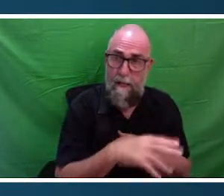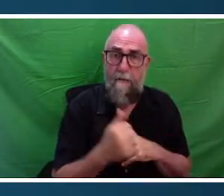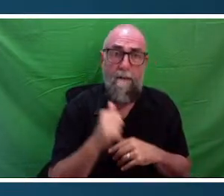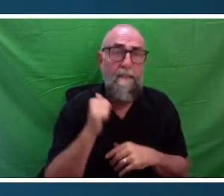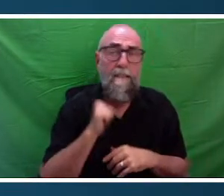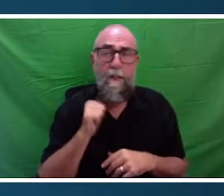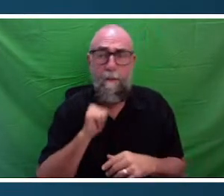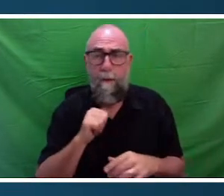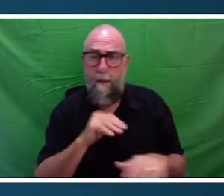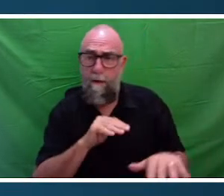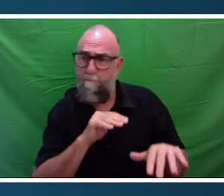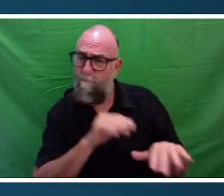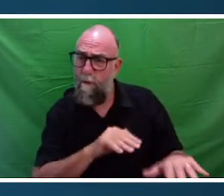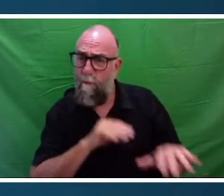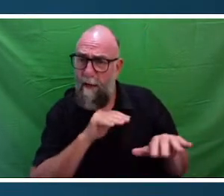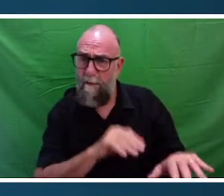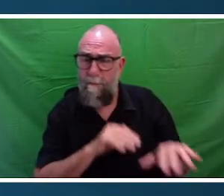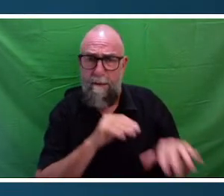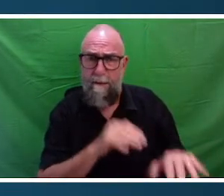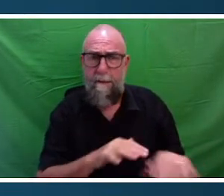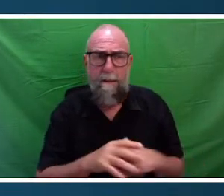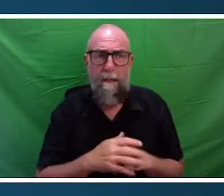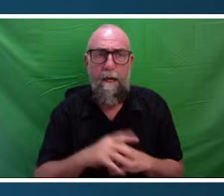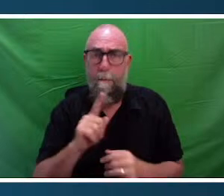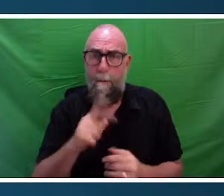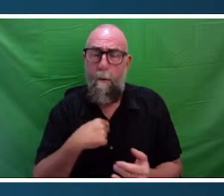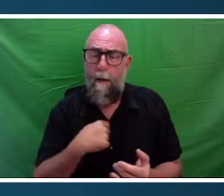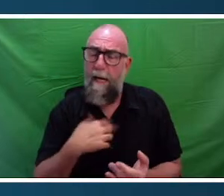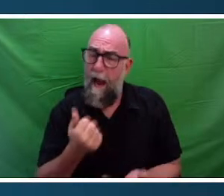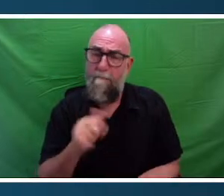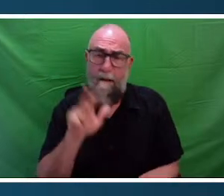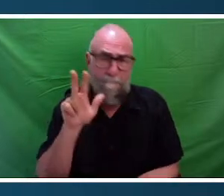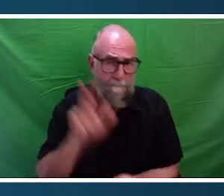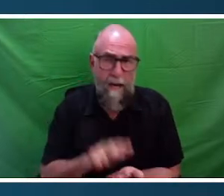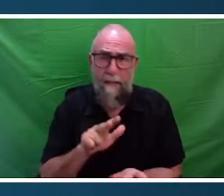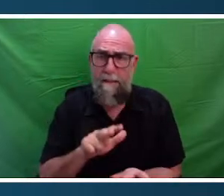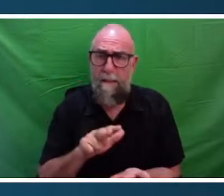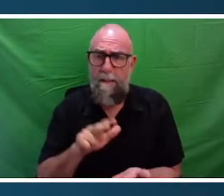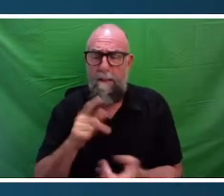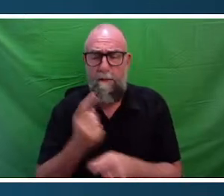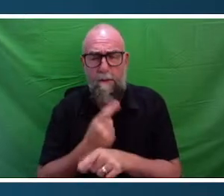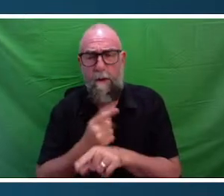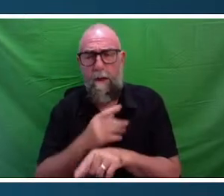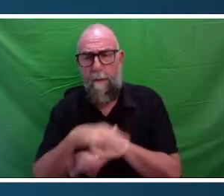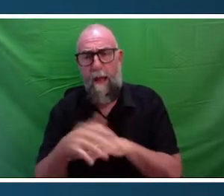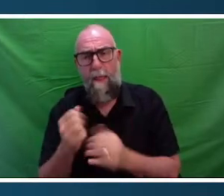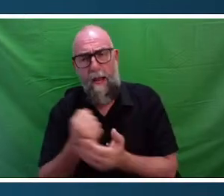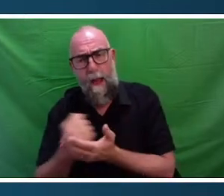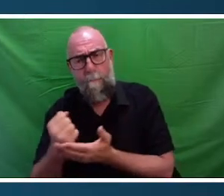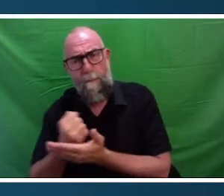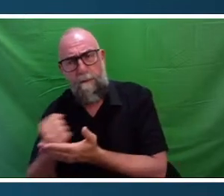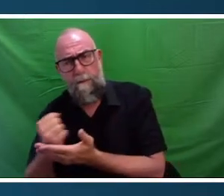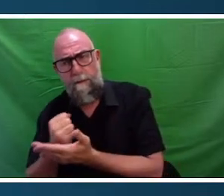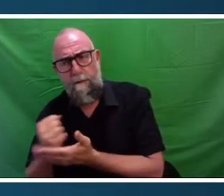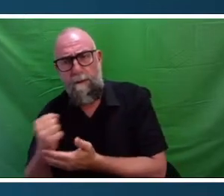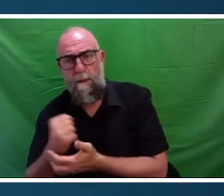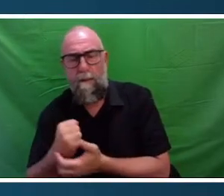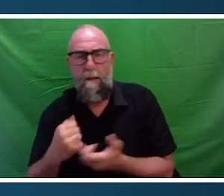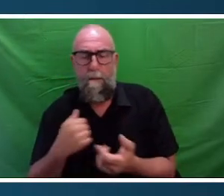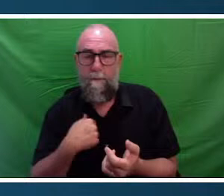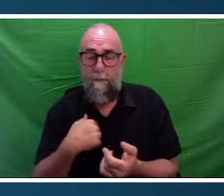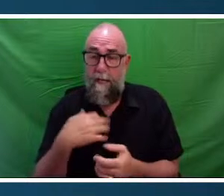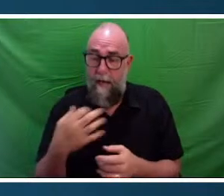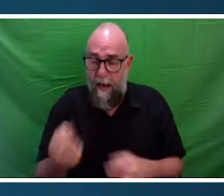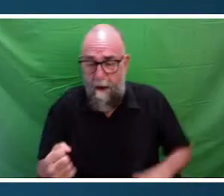In fact, we do validate those concerns by showing it both through numbers as well as some of the quotes that I presented earlier from our